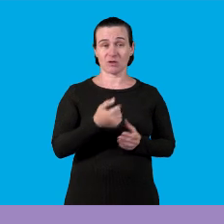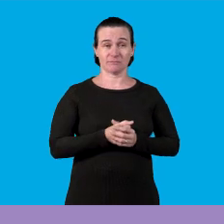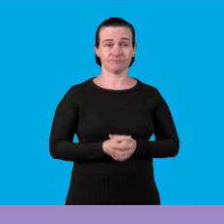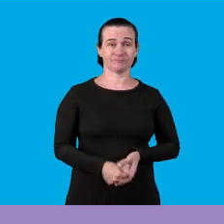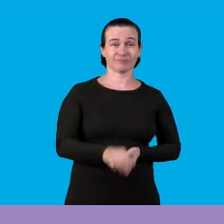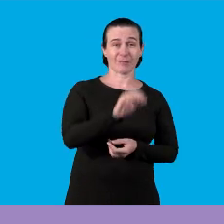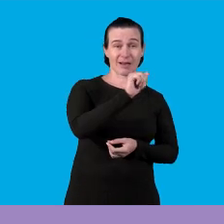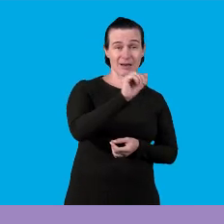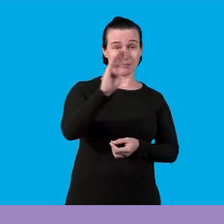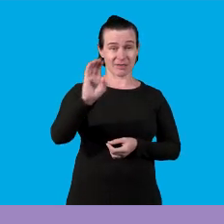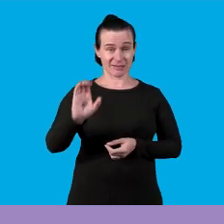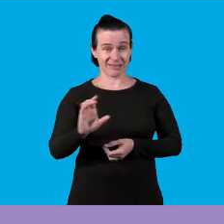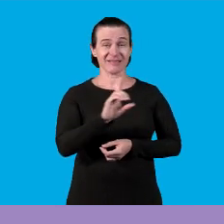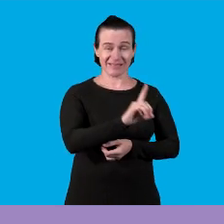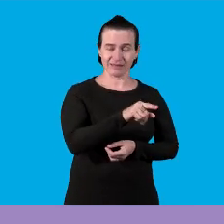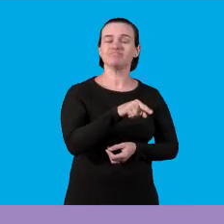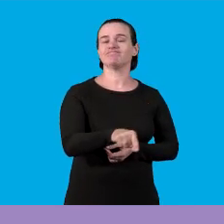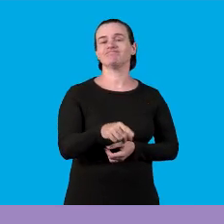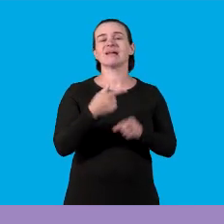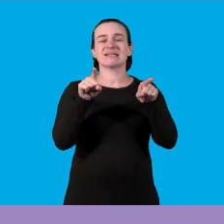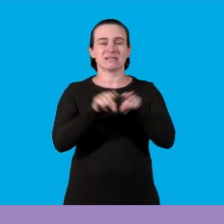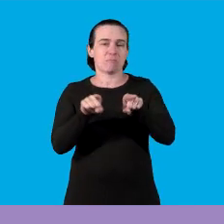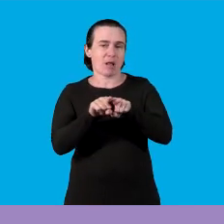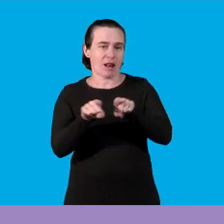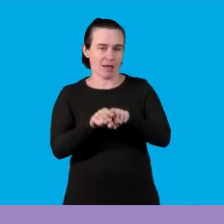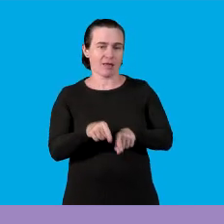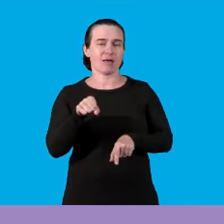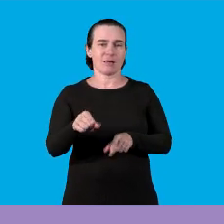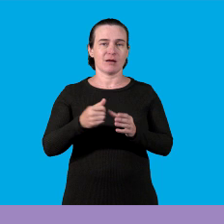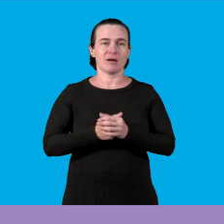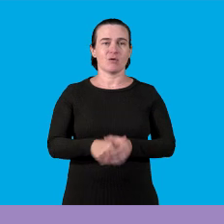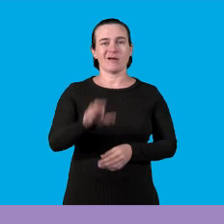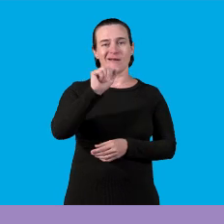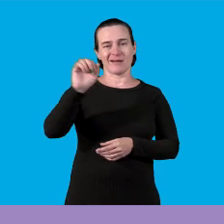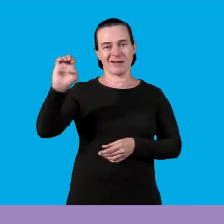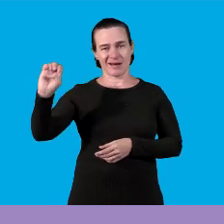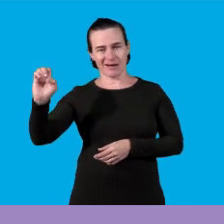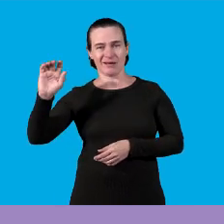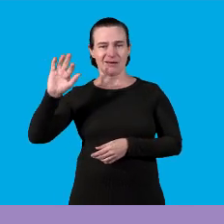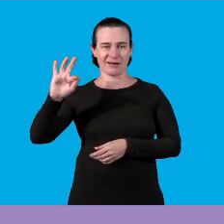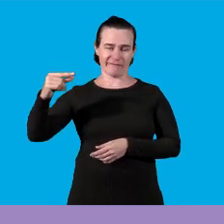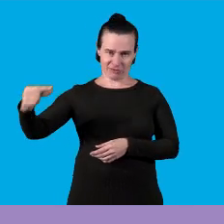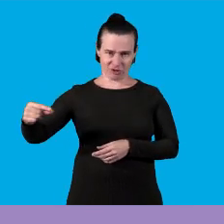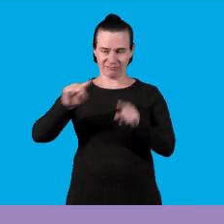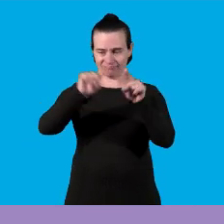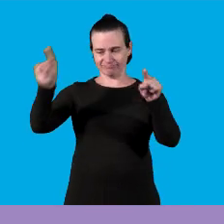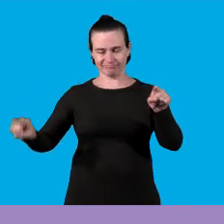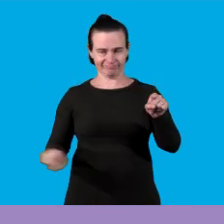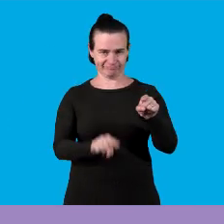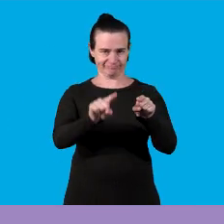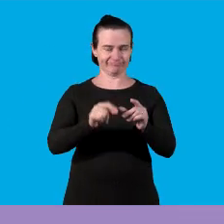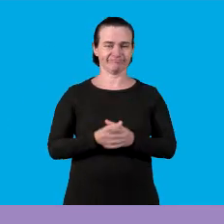B, C, D, is therefore similar to AE,